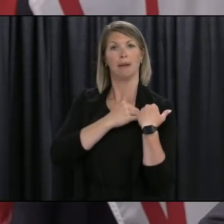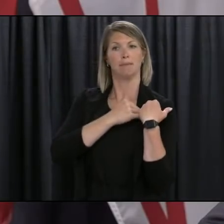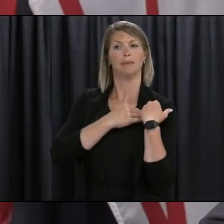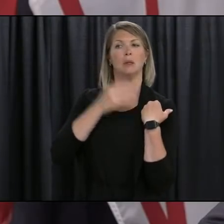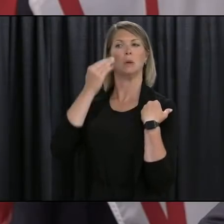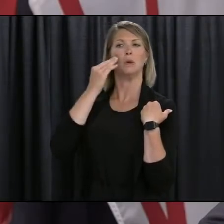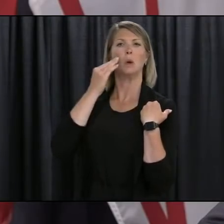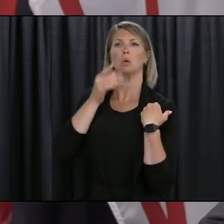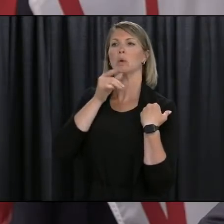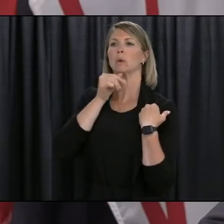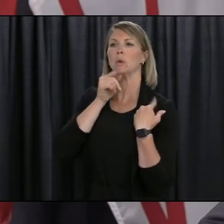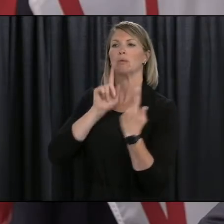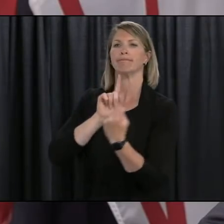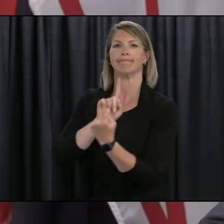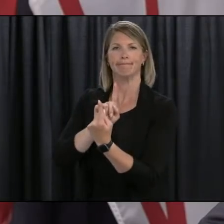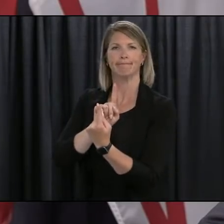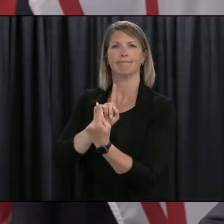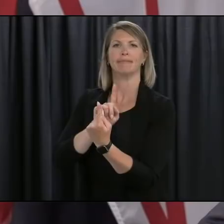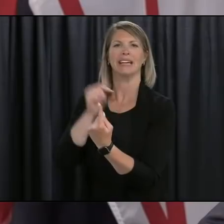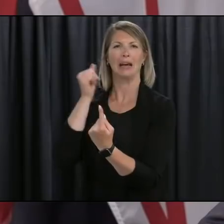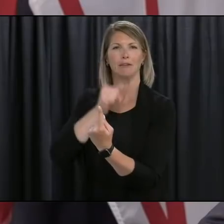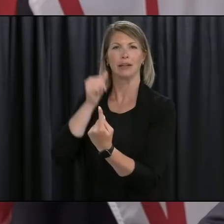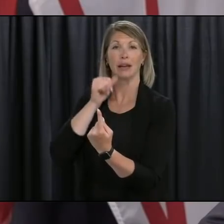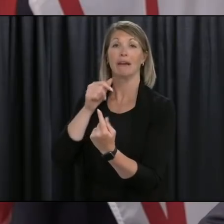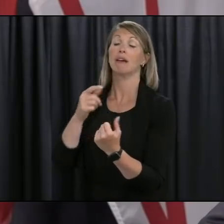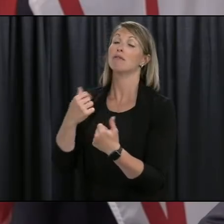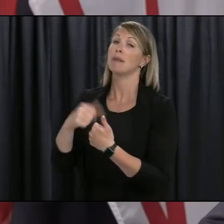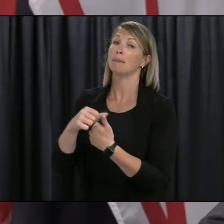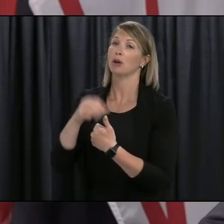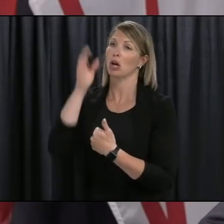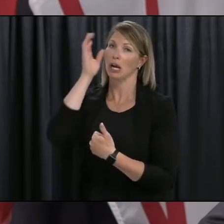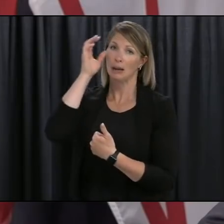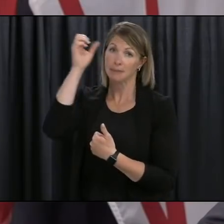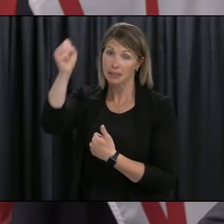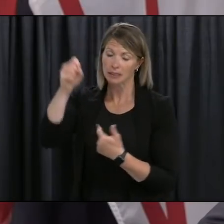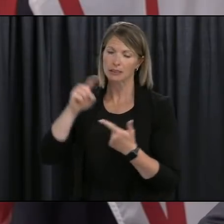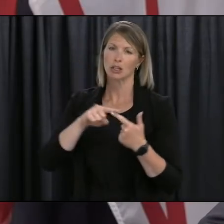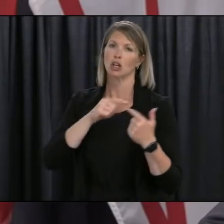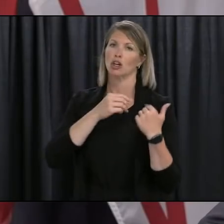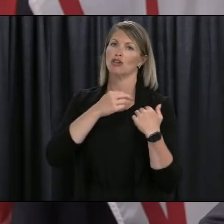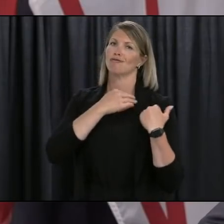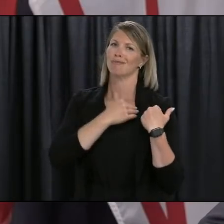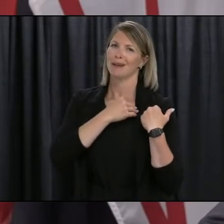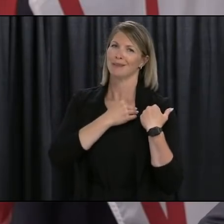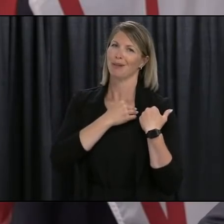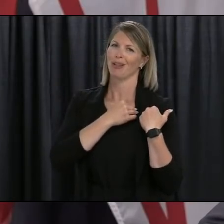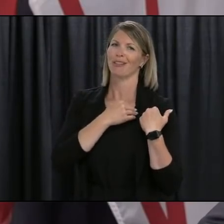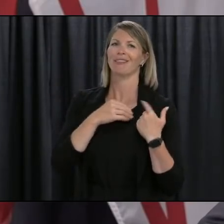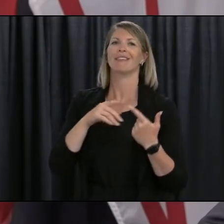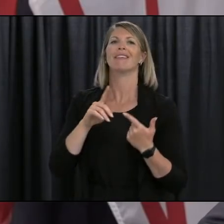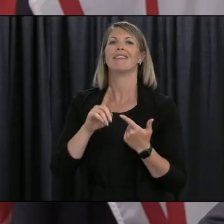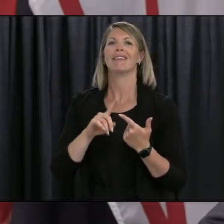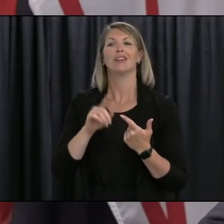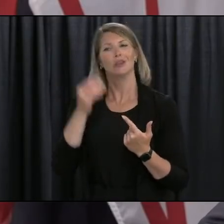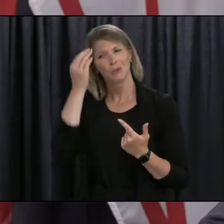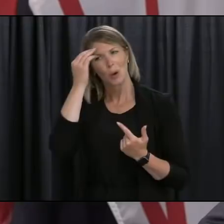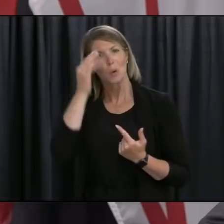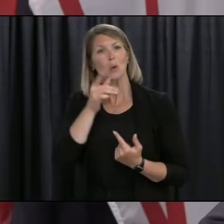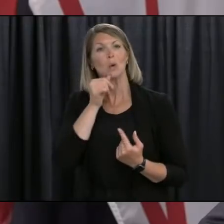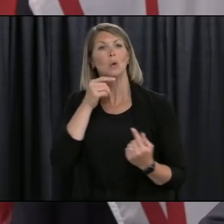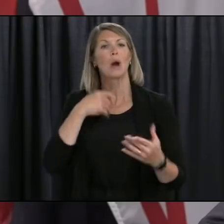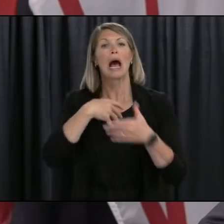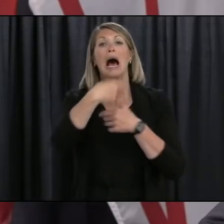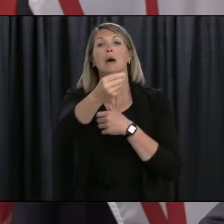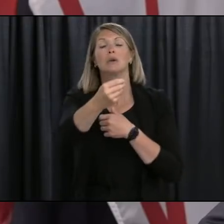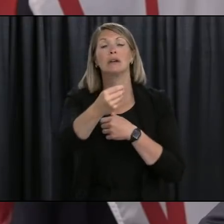each and every one of us, to use some common sense, be responsible, make sure we just maintain the good efforts and the good work that has